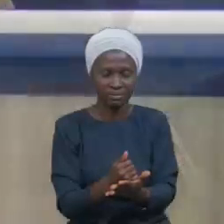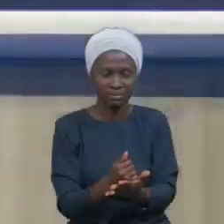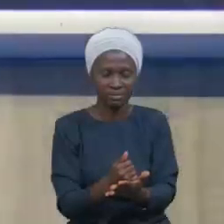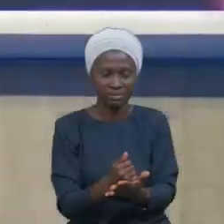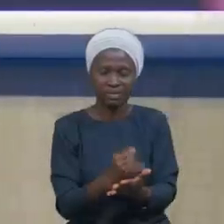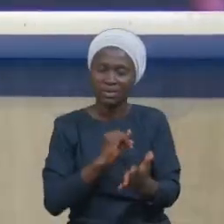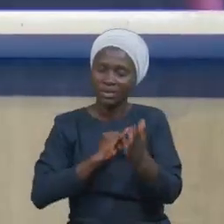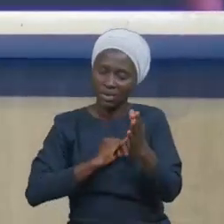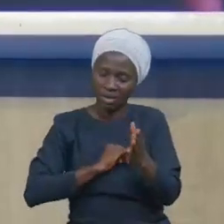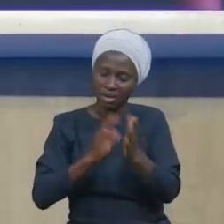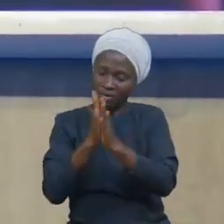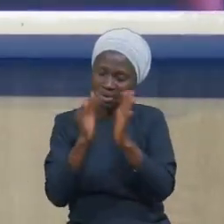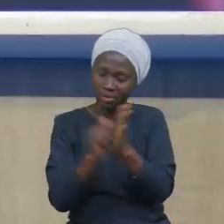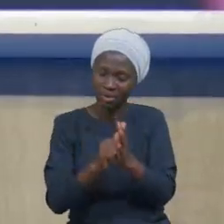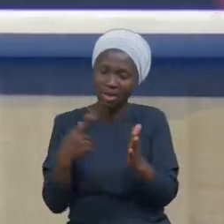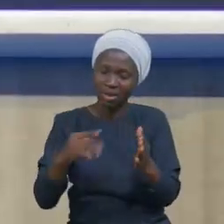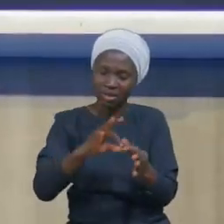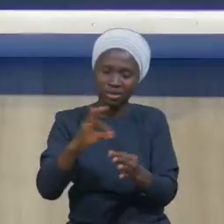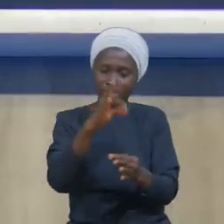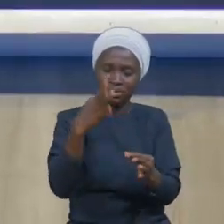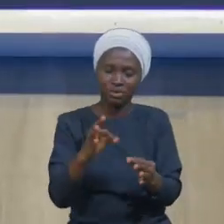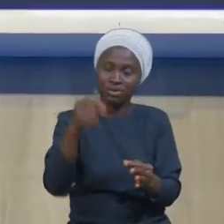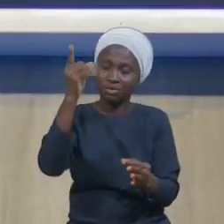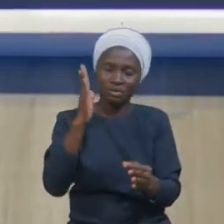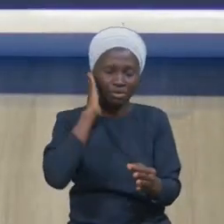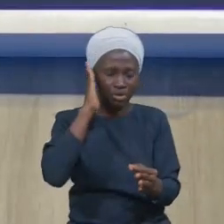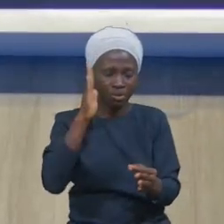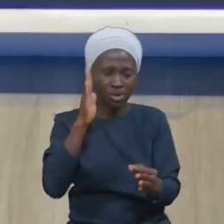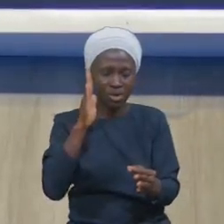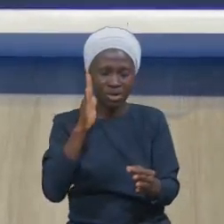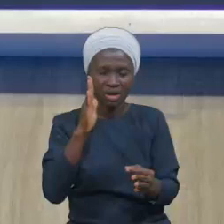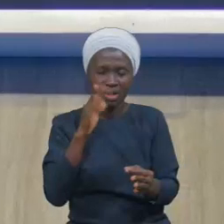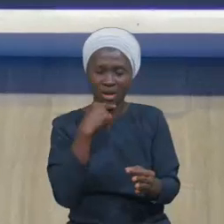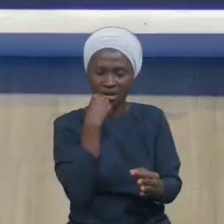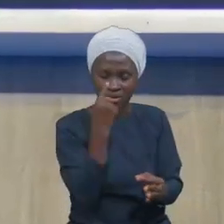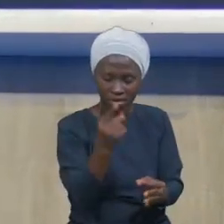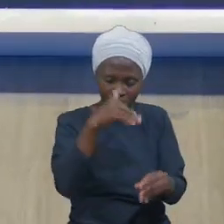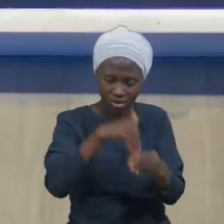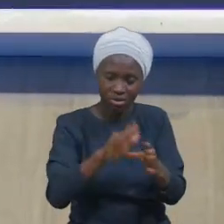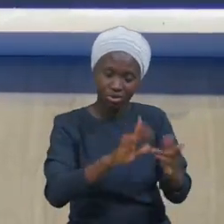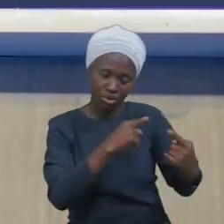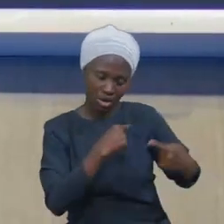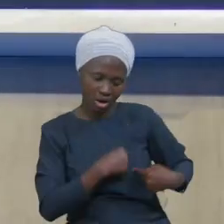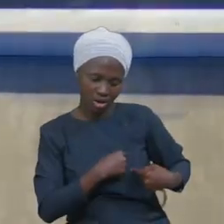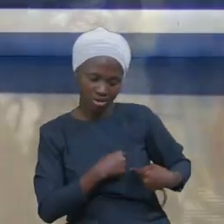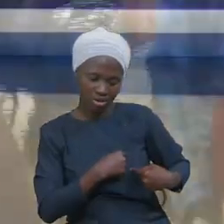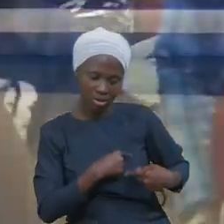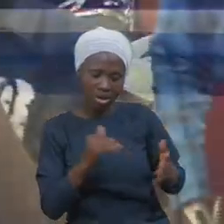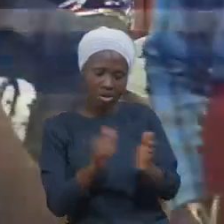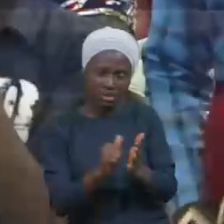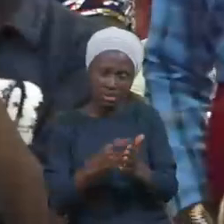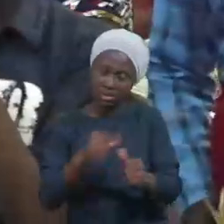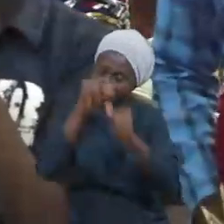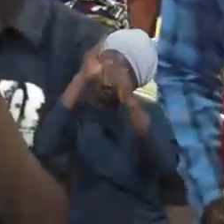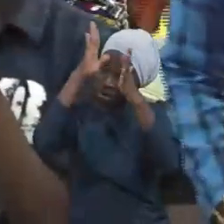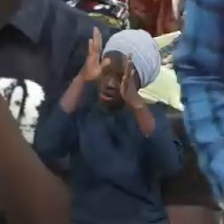I pray the Spirit of God will bear witness in your heart that the Father, on the basis of what